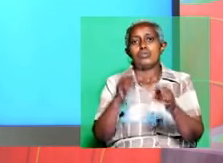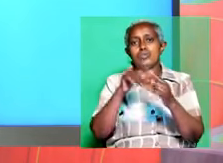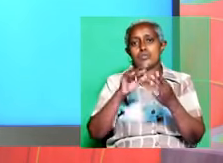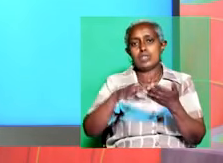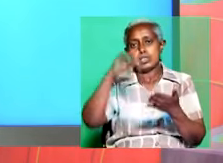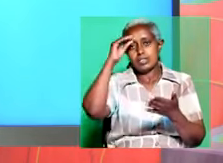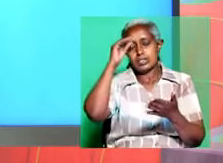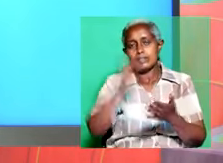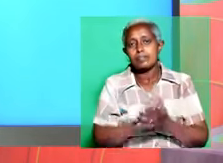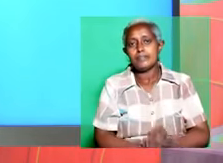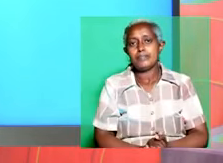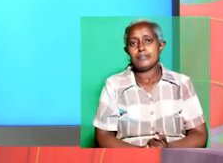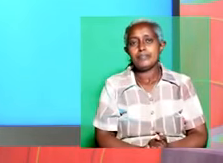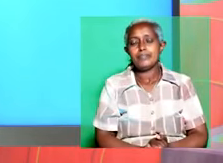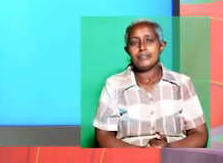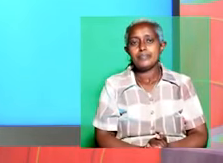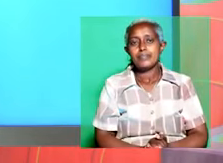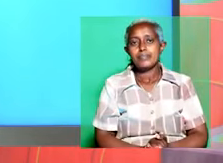lesson.